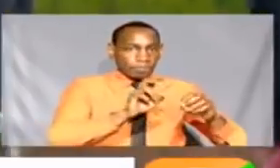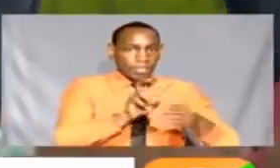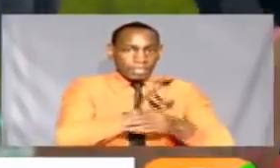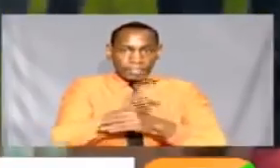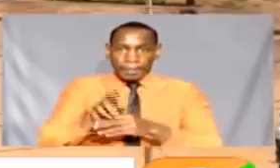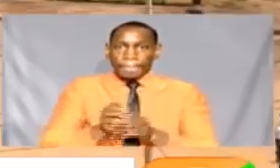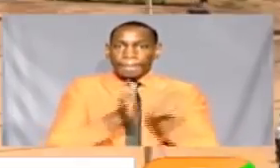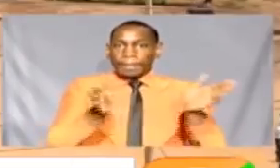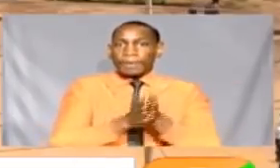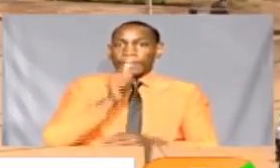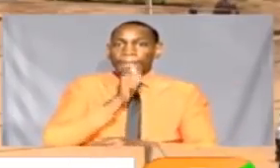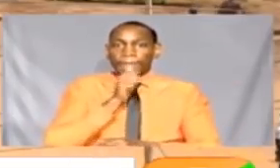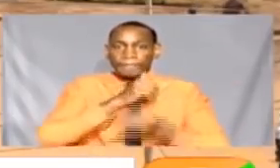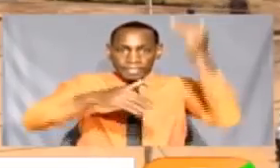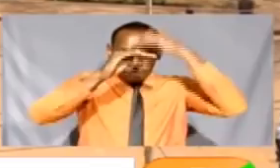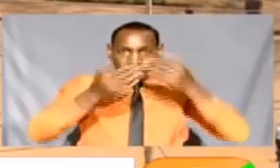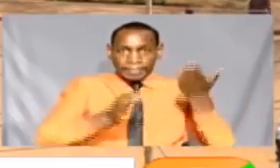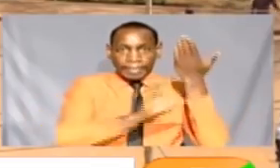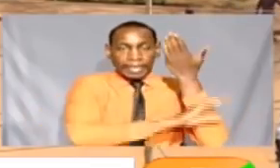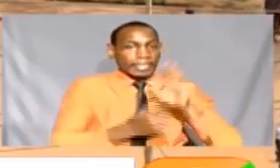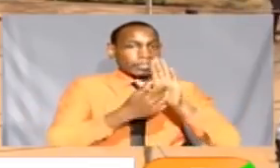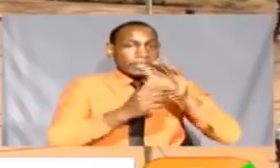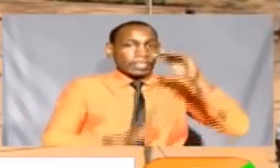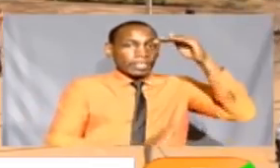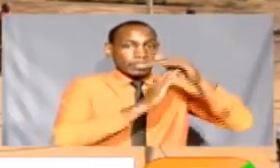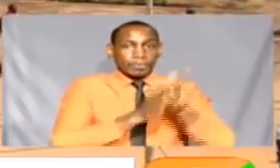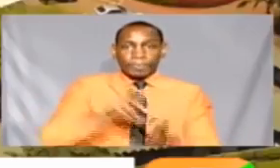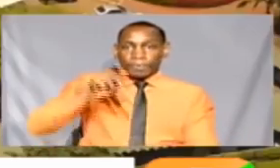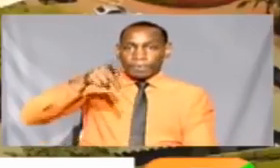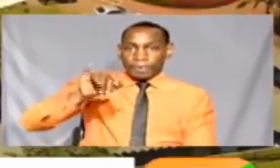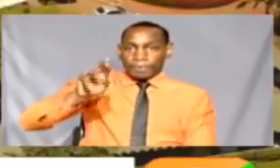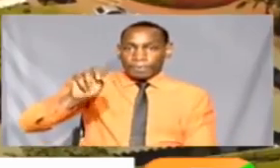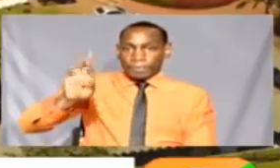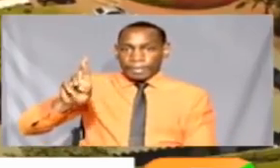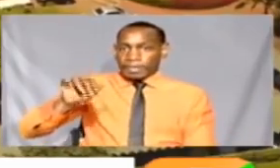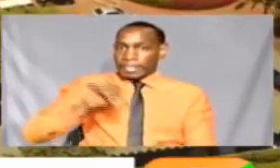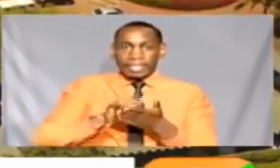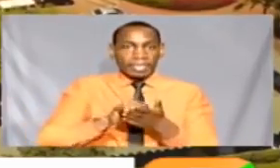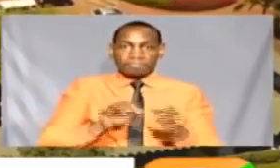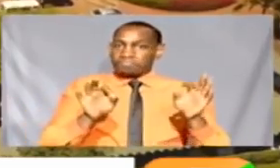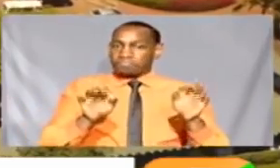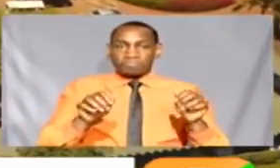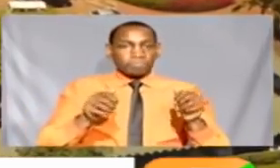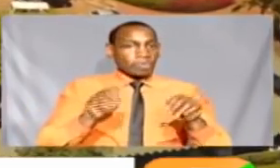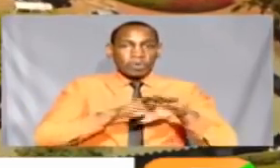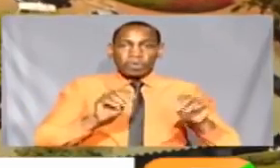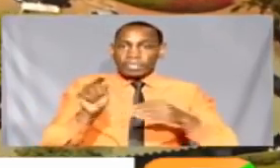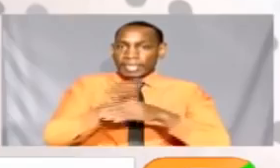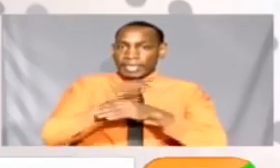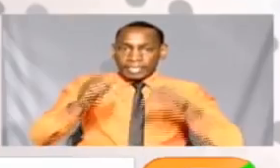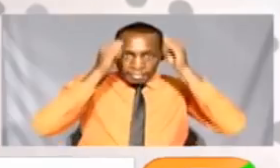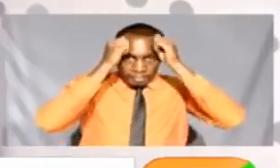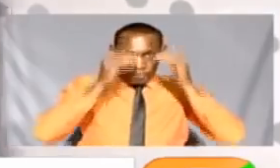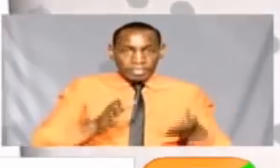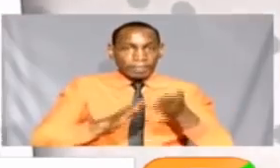and private universities in the country, now showing that top and pioneer medical schools may not as well be eligible to train students as